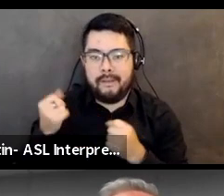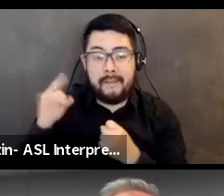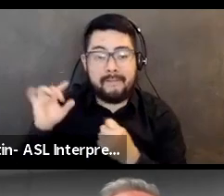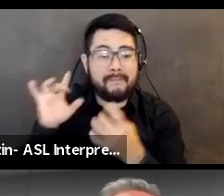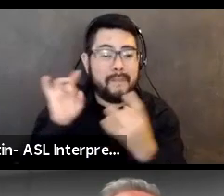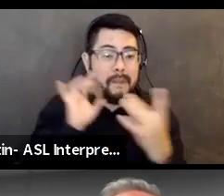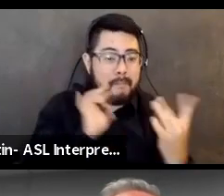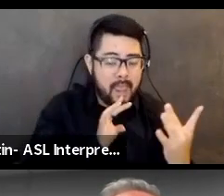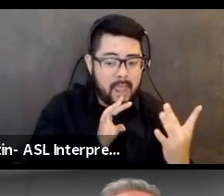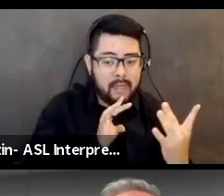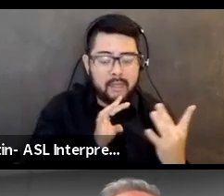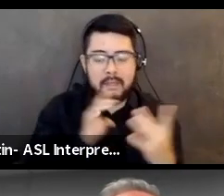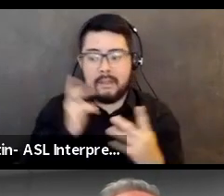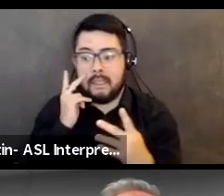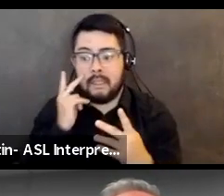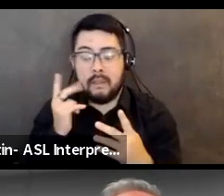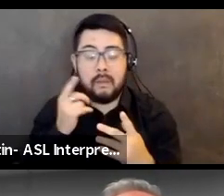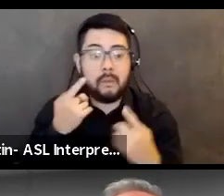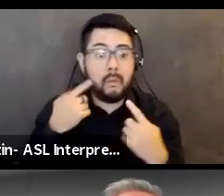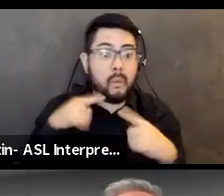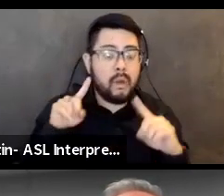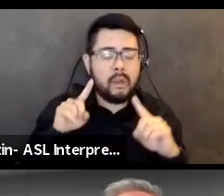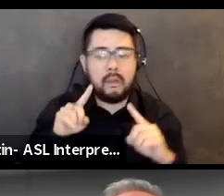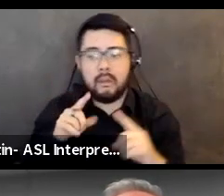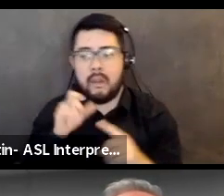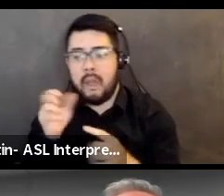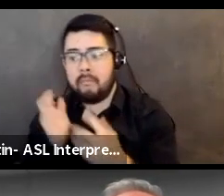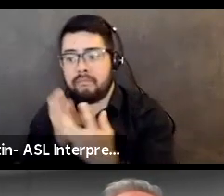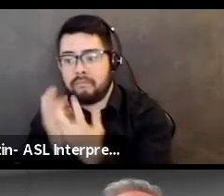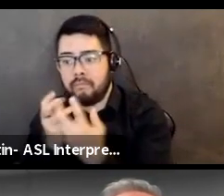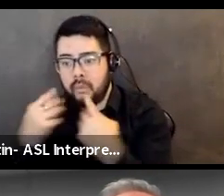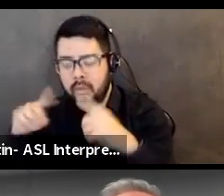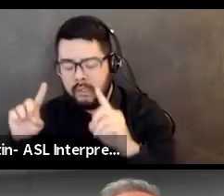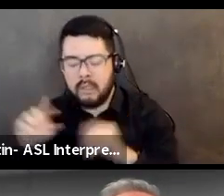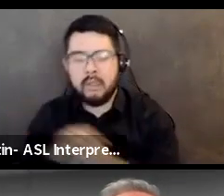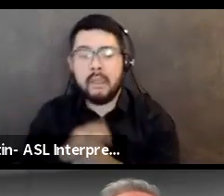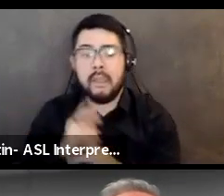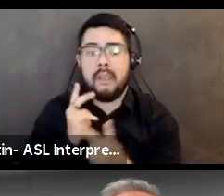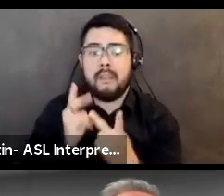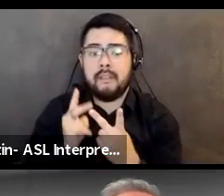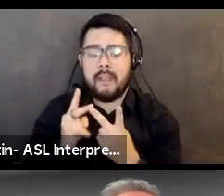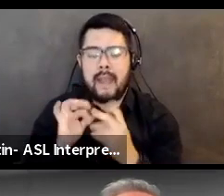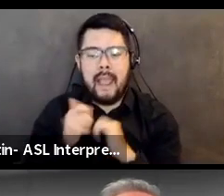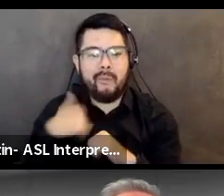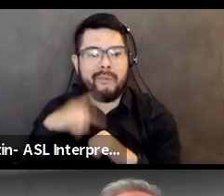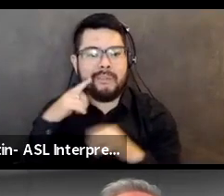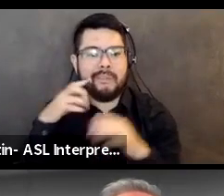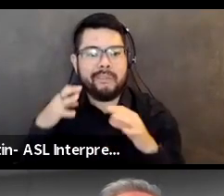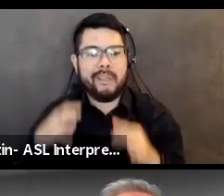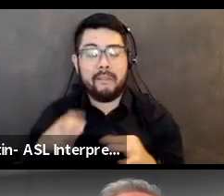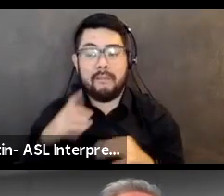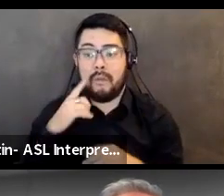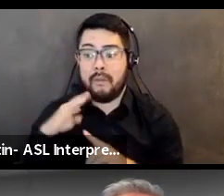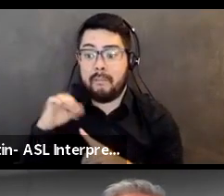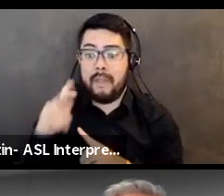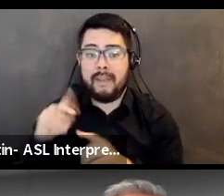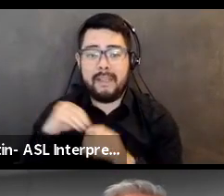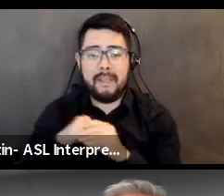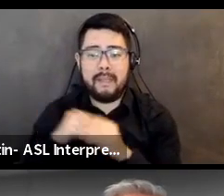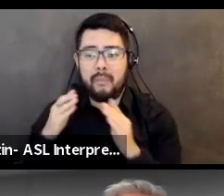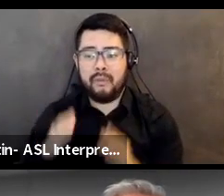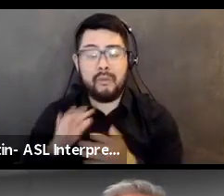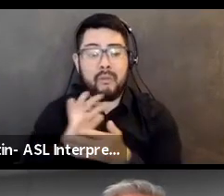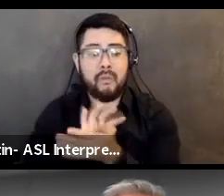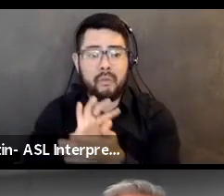better what's working and what's not working the second piece in terms of making determinations for returning to in-person learning as